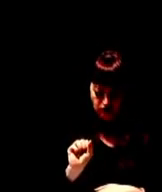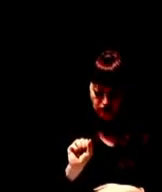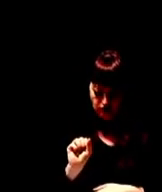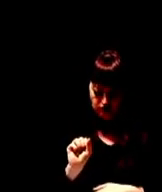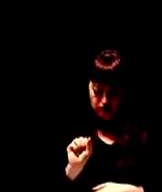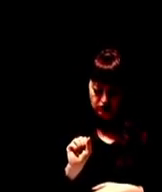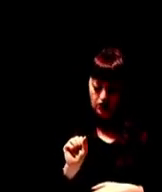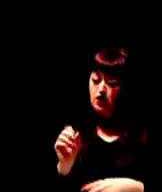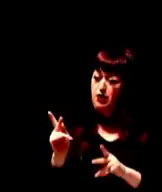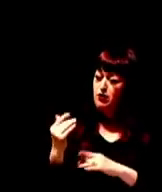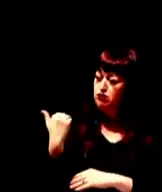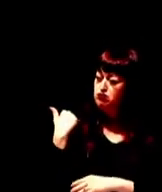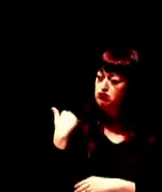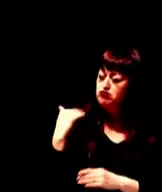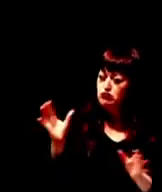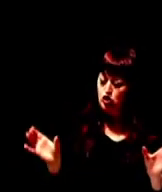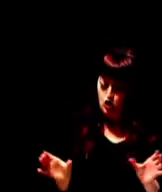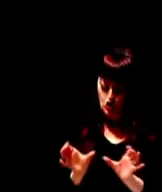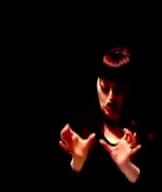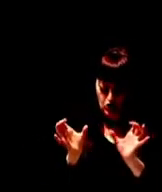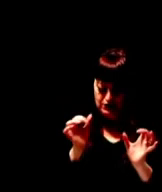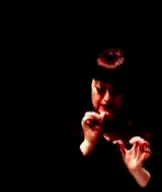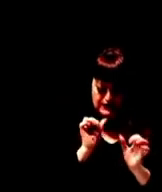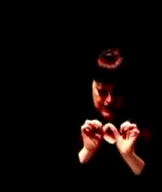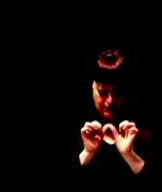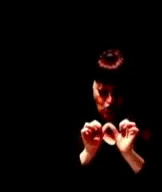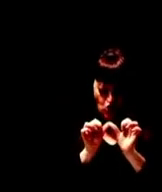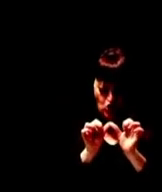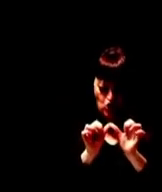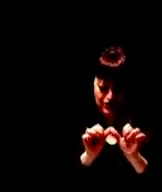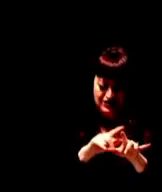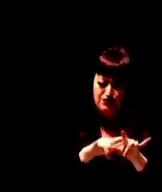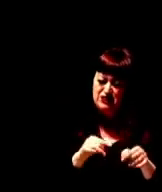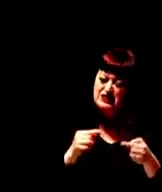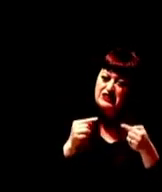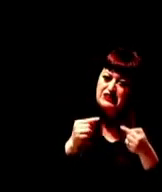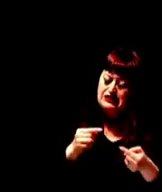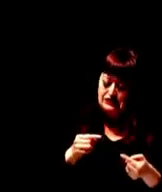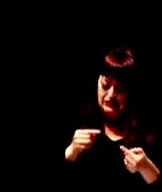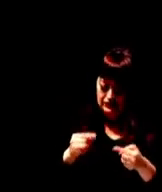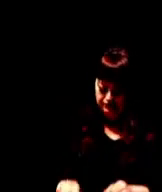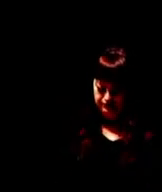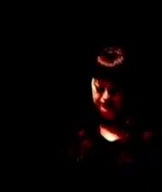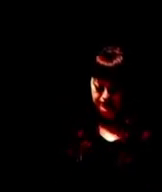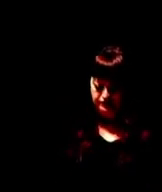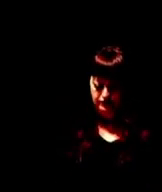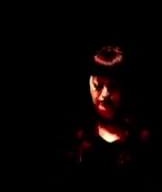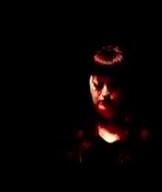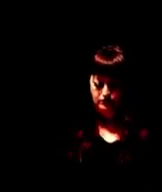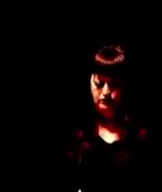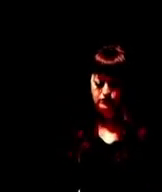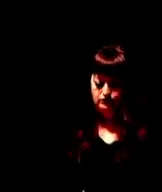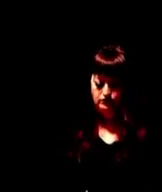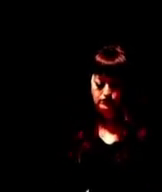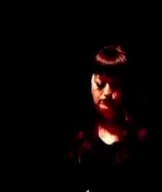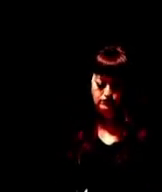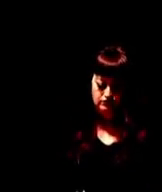encouraged me to keep going even when everything seemed dark and impossible, people who I see as my family.